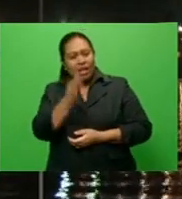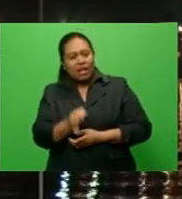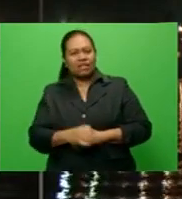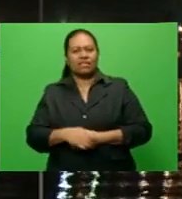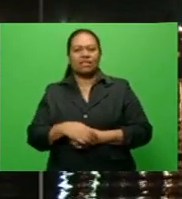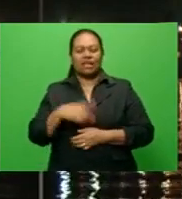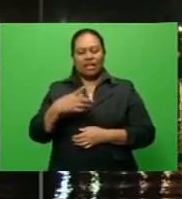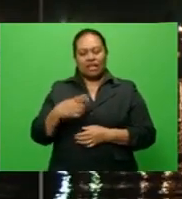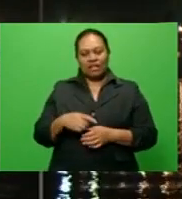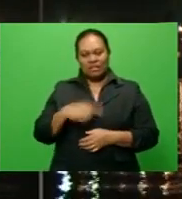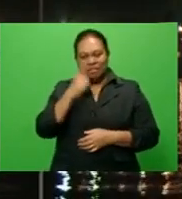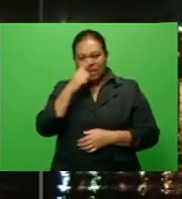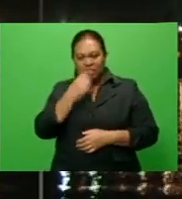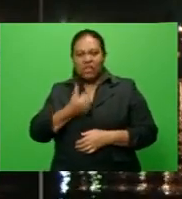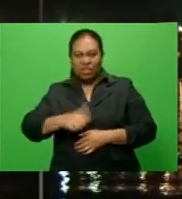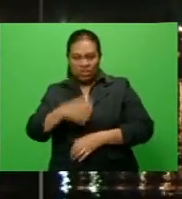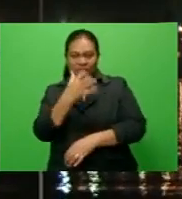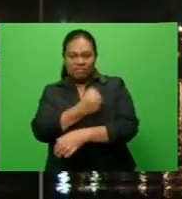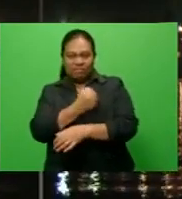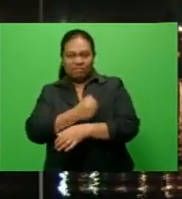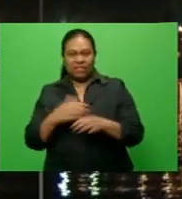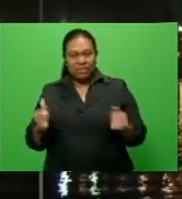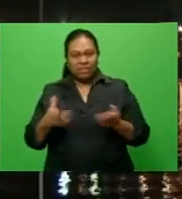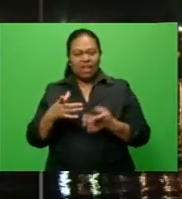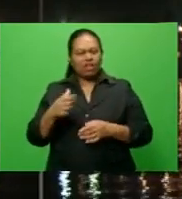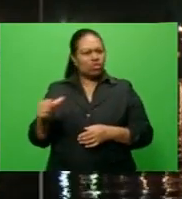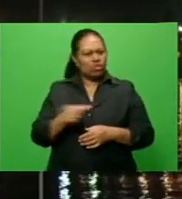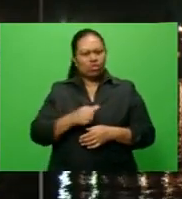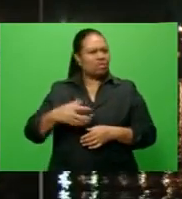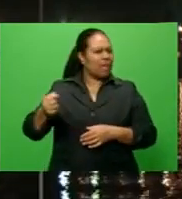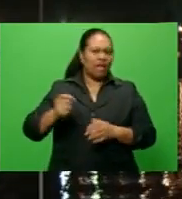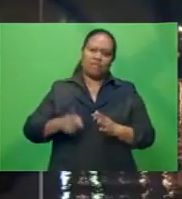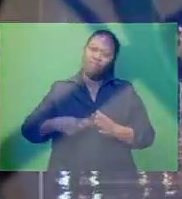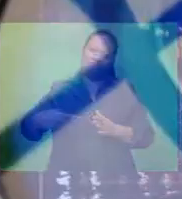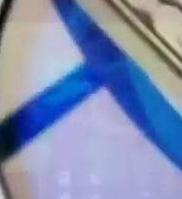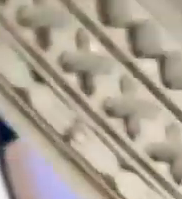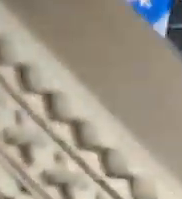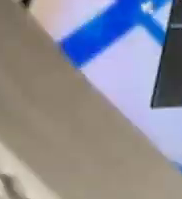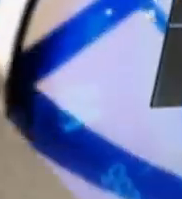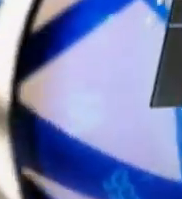caught using drugs be handed a life ban from all levels of sports?